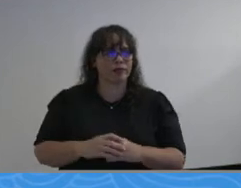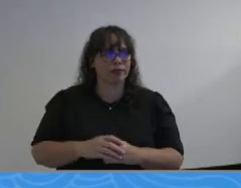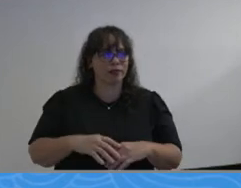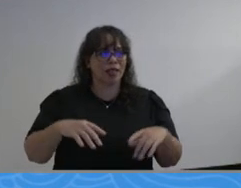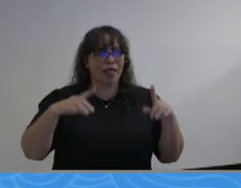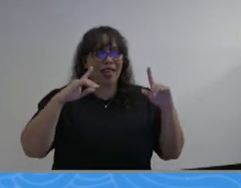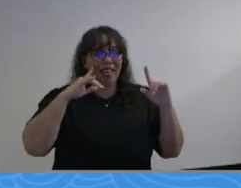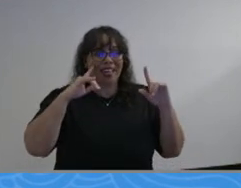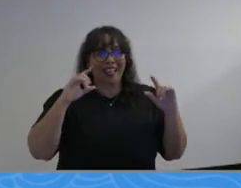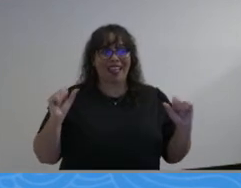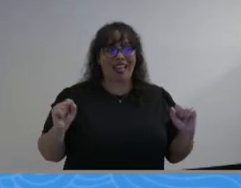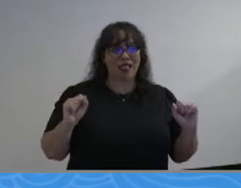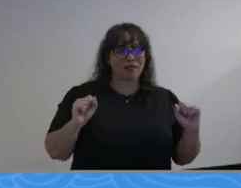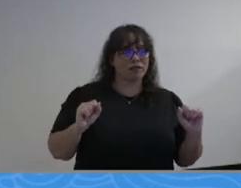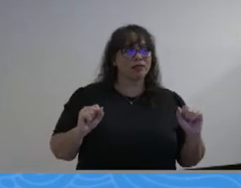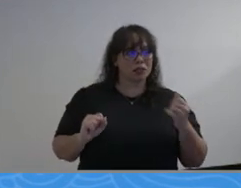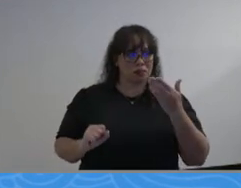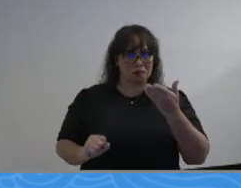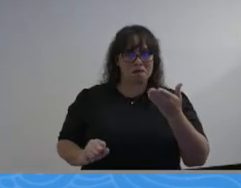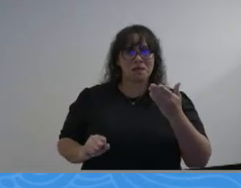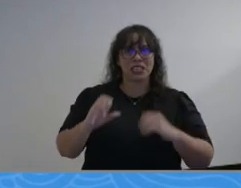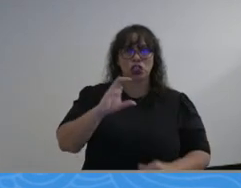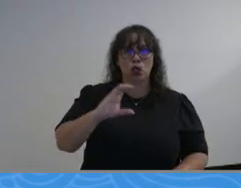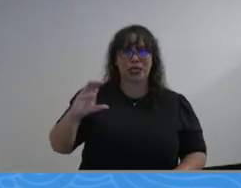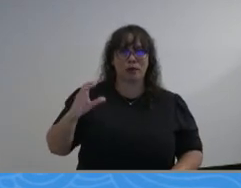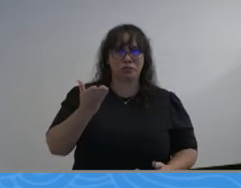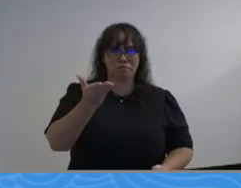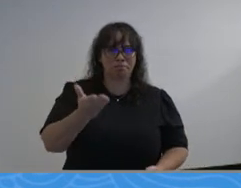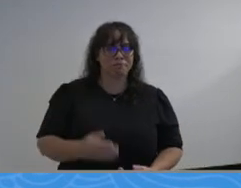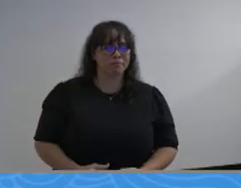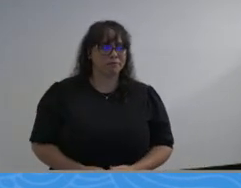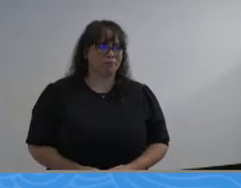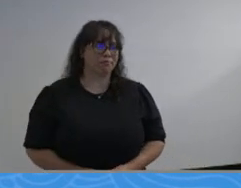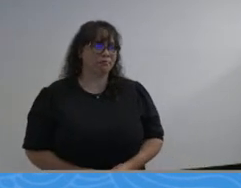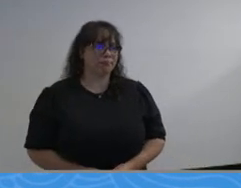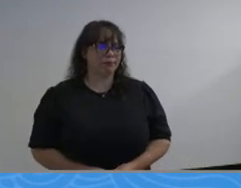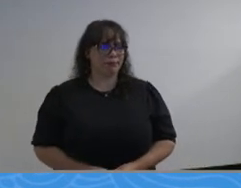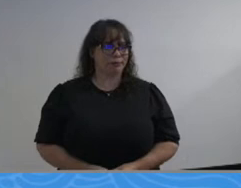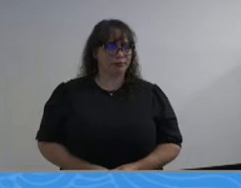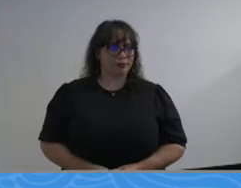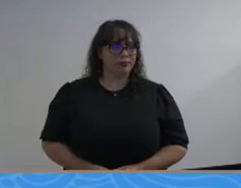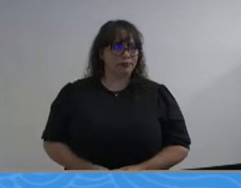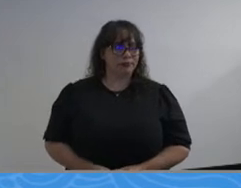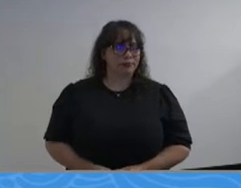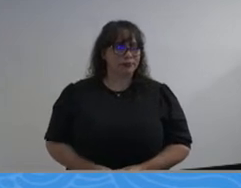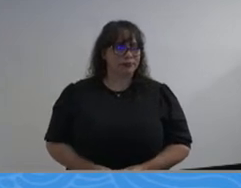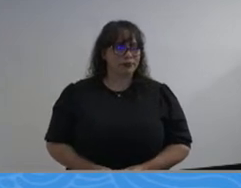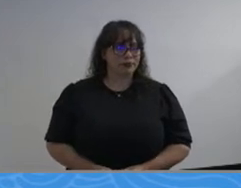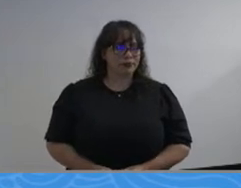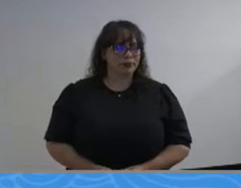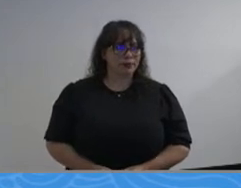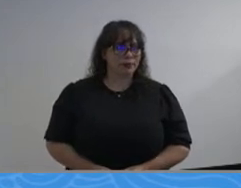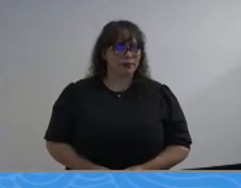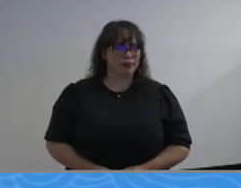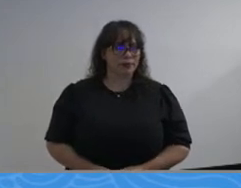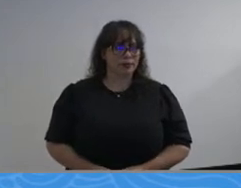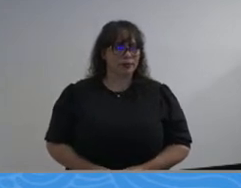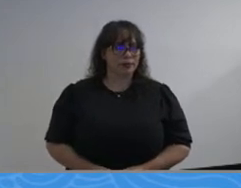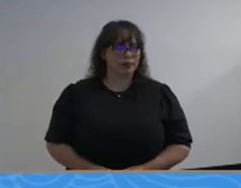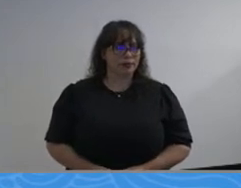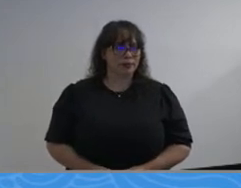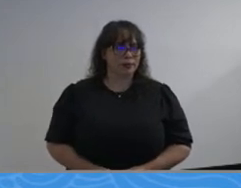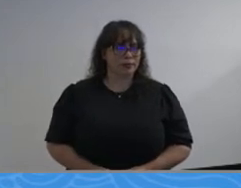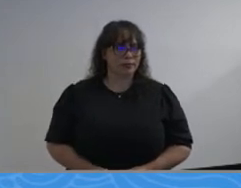California's public schools receive billions in tax dollars under the Local Control Funding Formula, or LCFF.